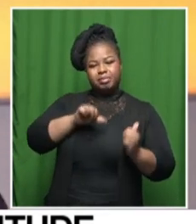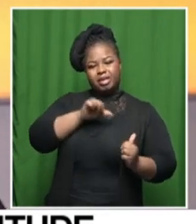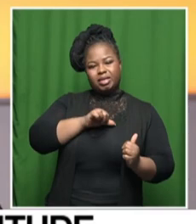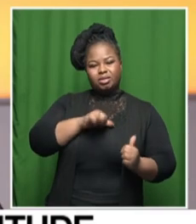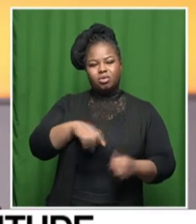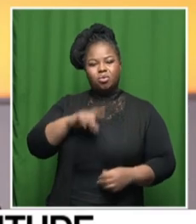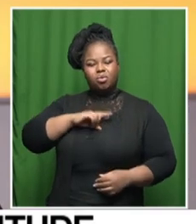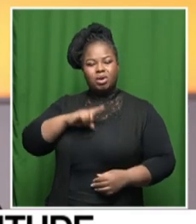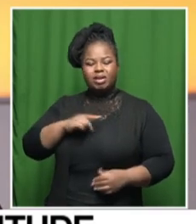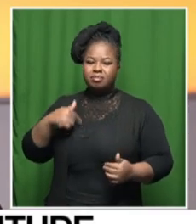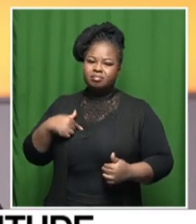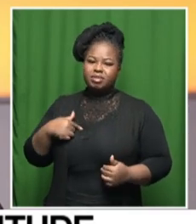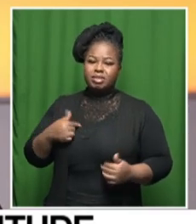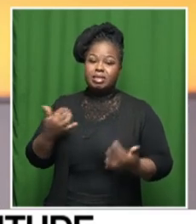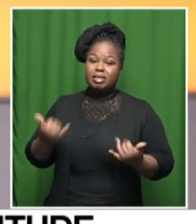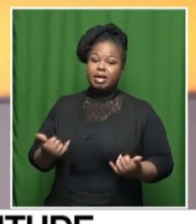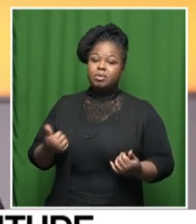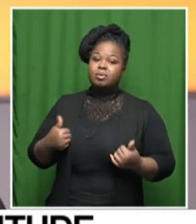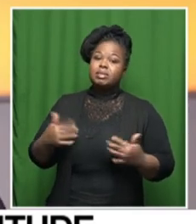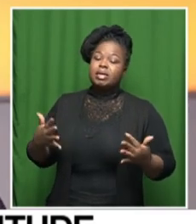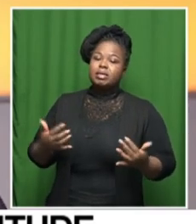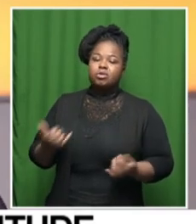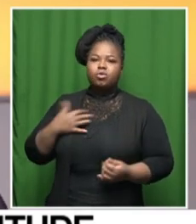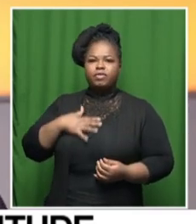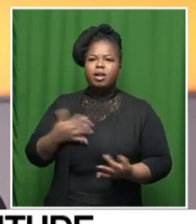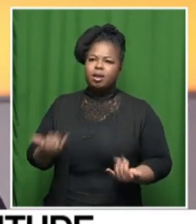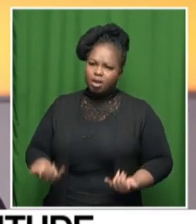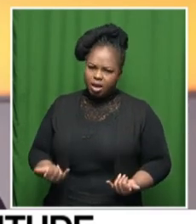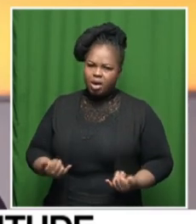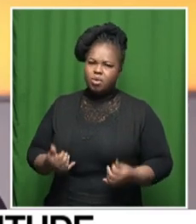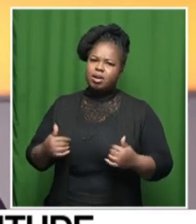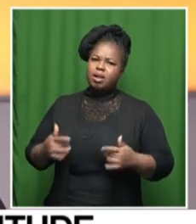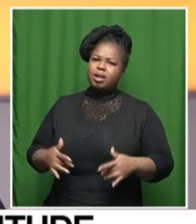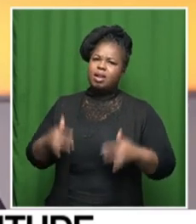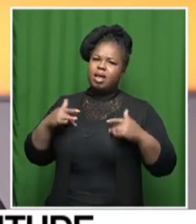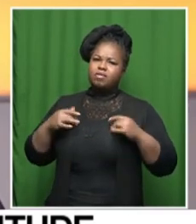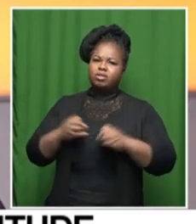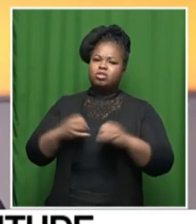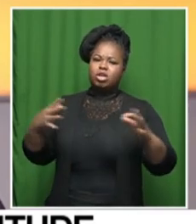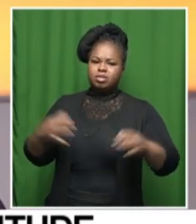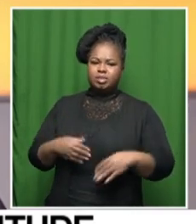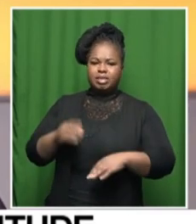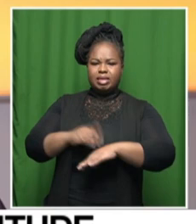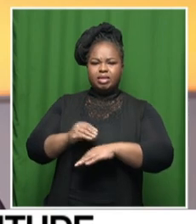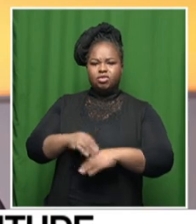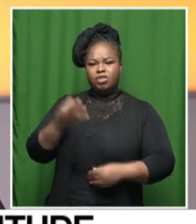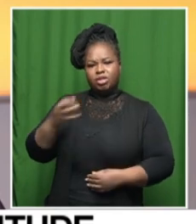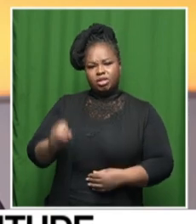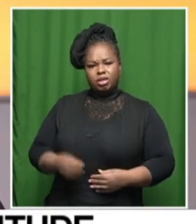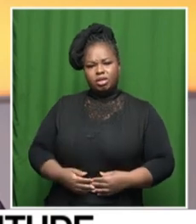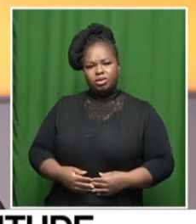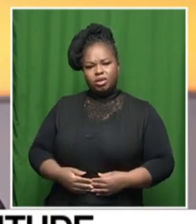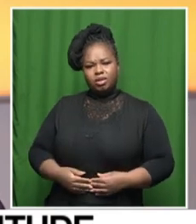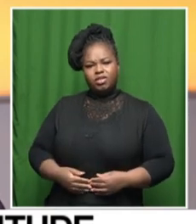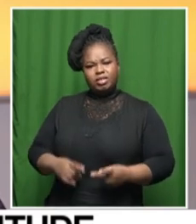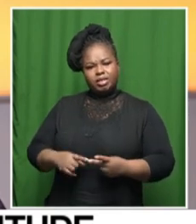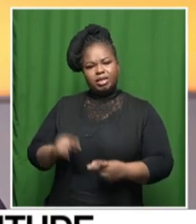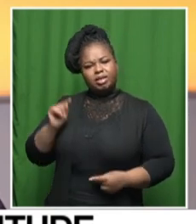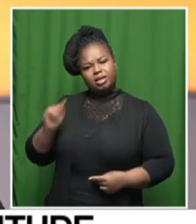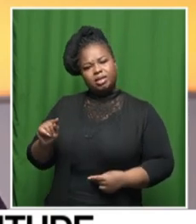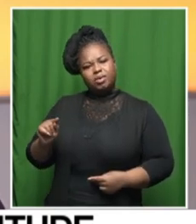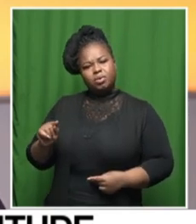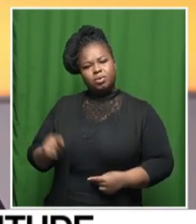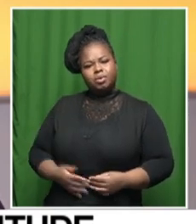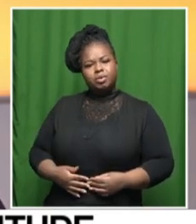Genesis, because I'm only starting to feel like that now. My life is starting at the age of 30, because I've never had